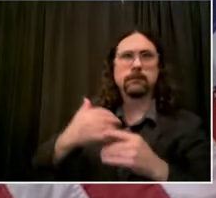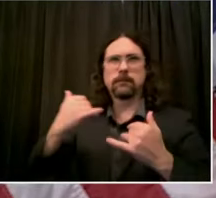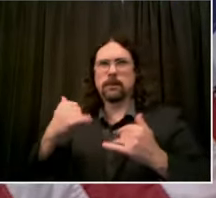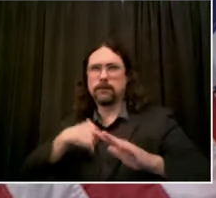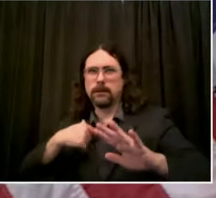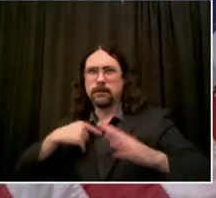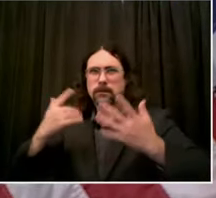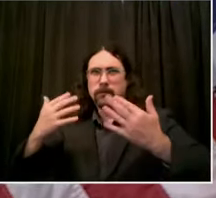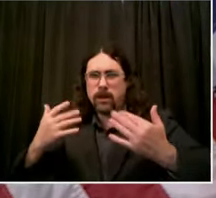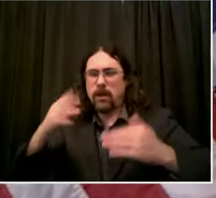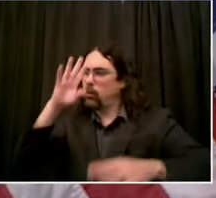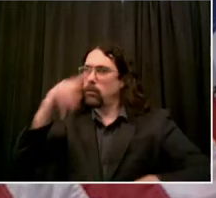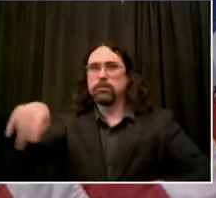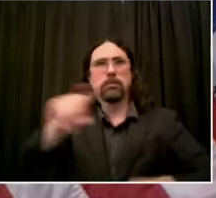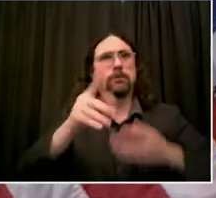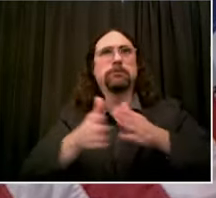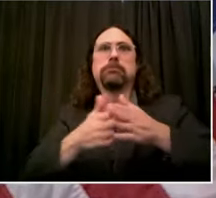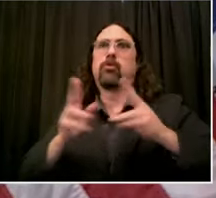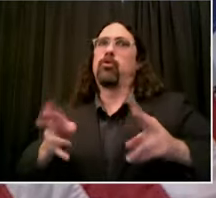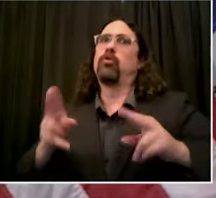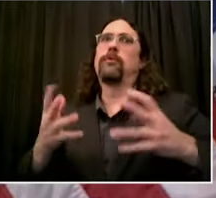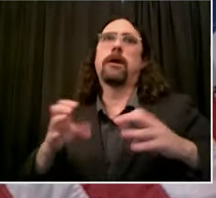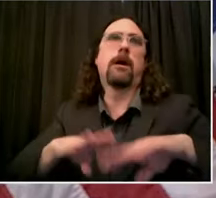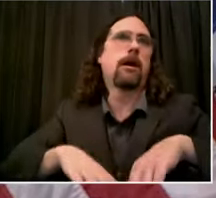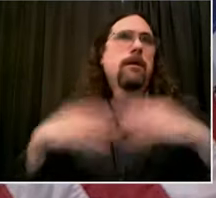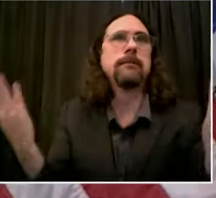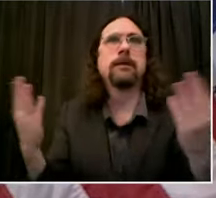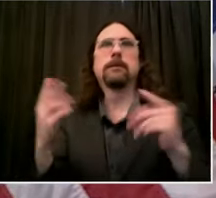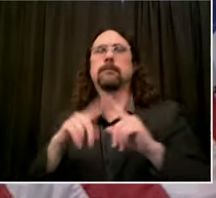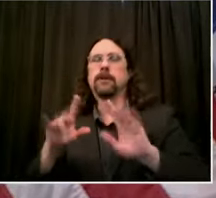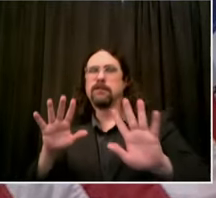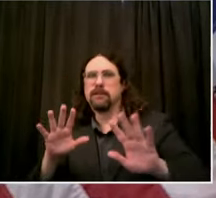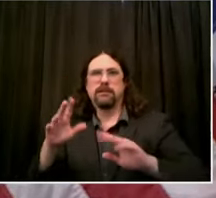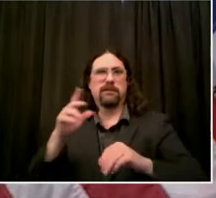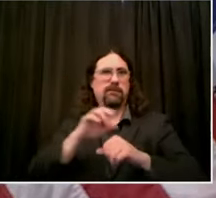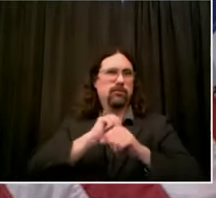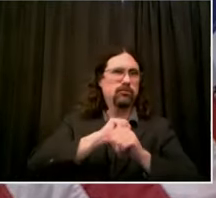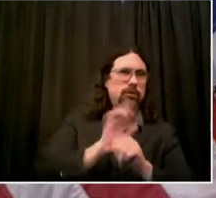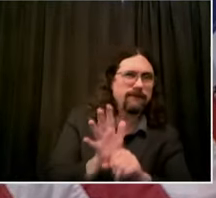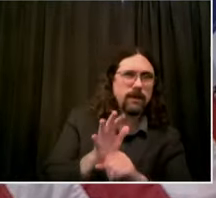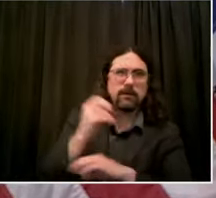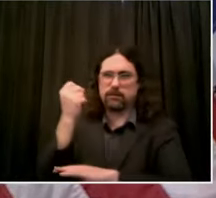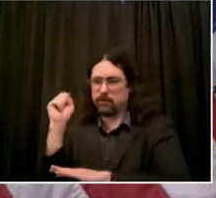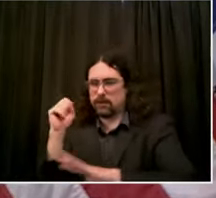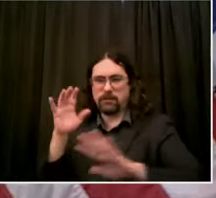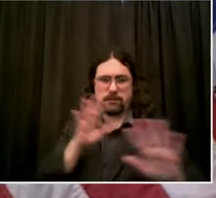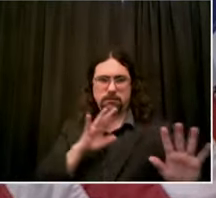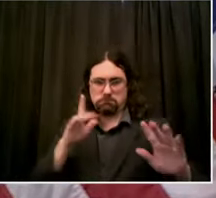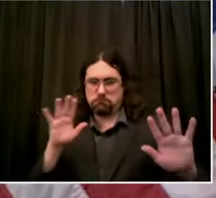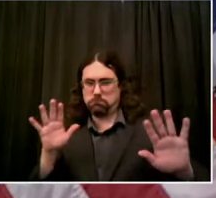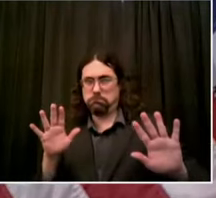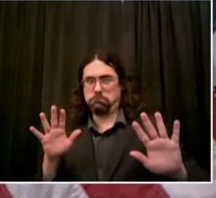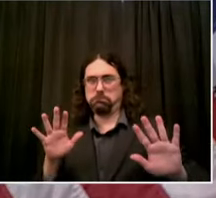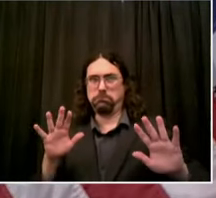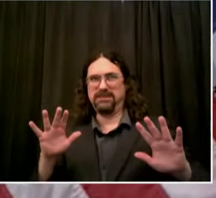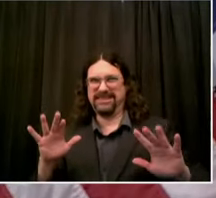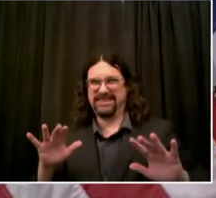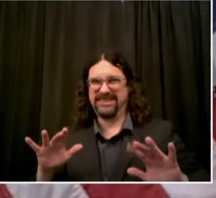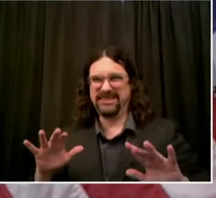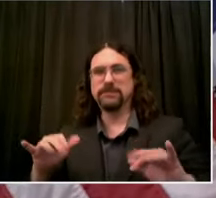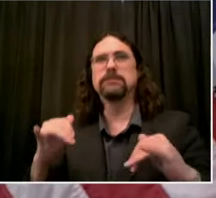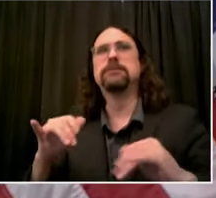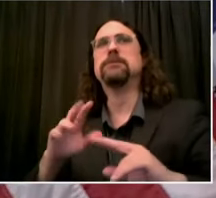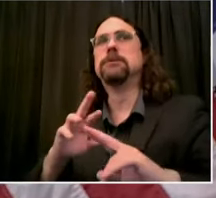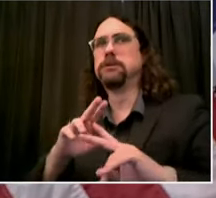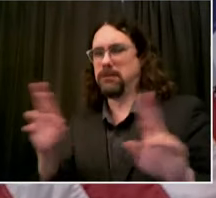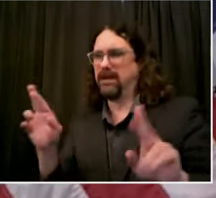forward. And we all now need to turn our attention to the hugely important moment coming this